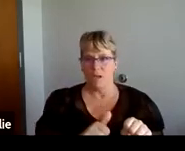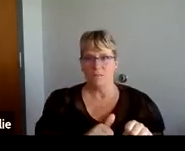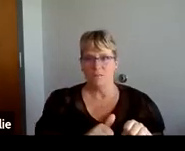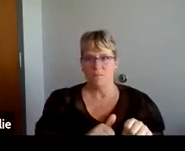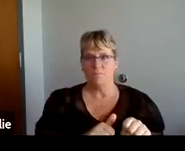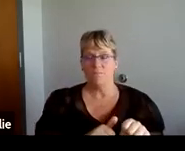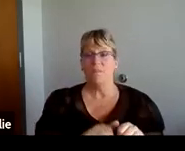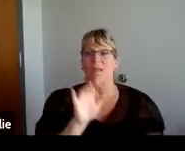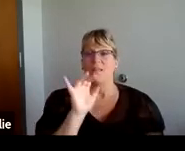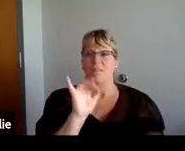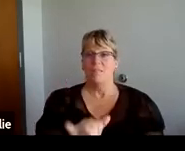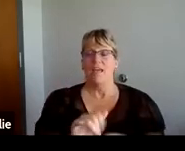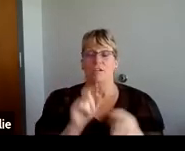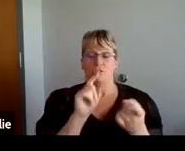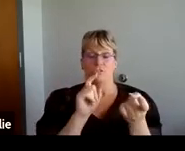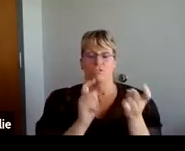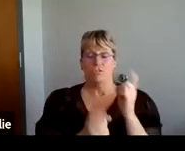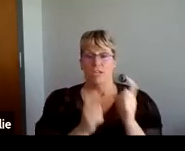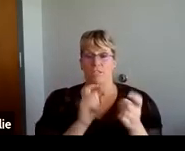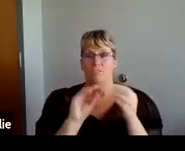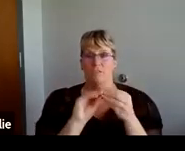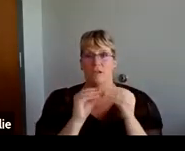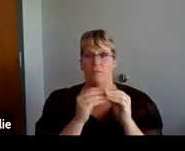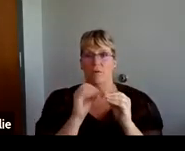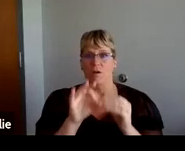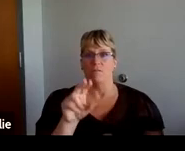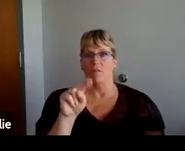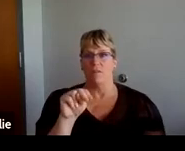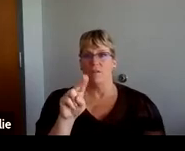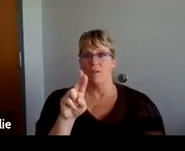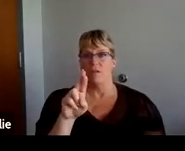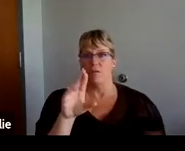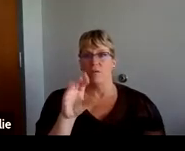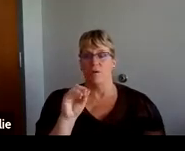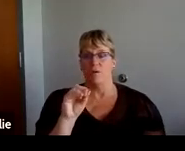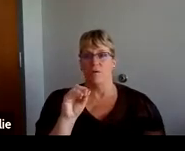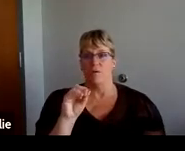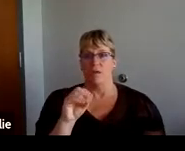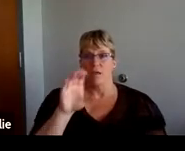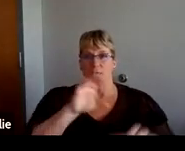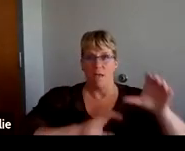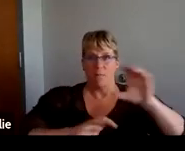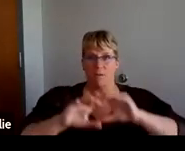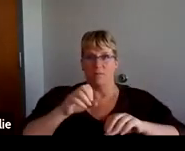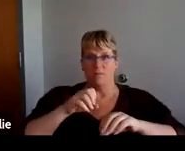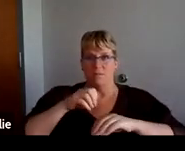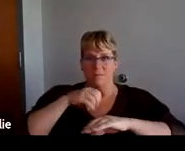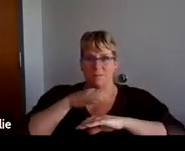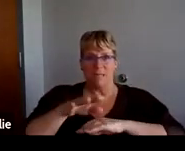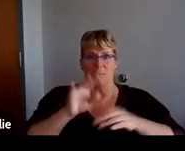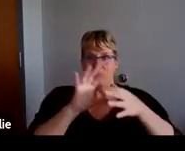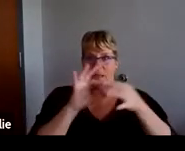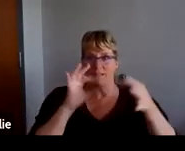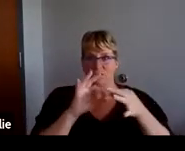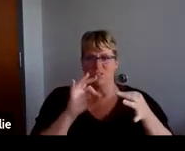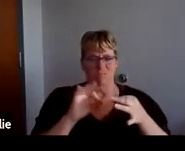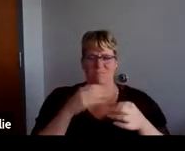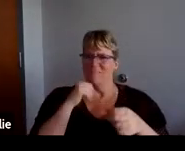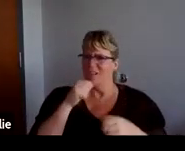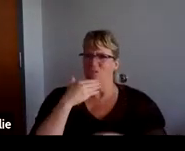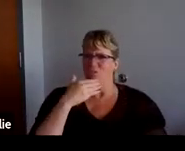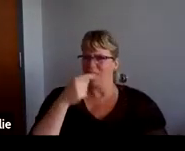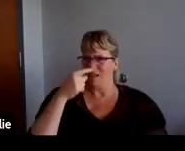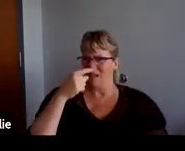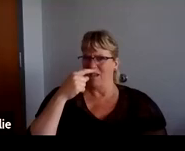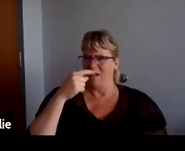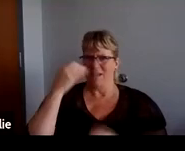And that alters a number of the neurochemicals to send those messages that, hey, this isn't such a great idea.